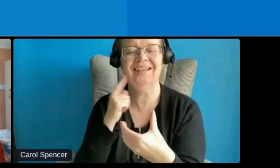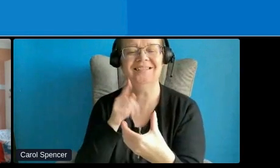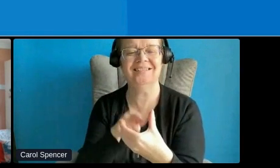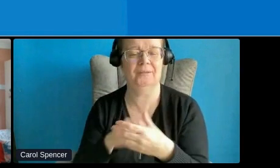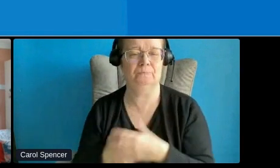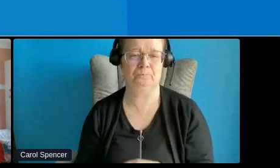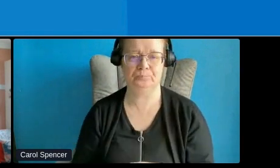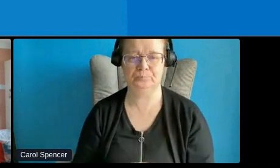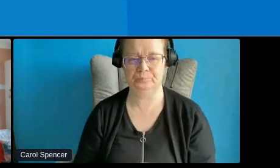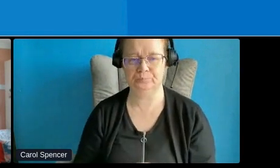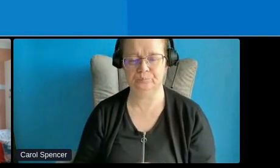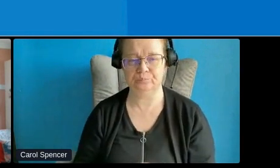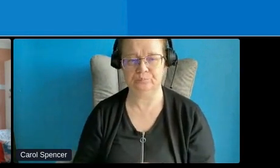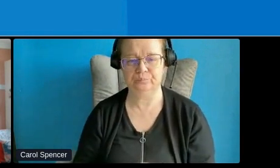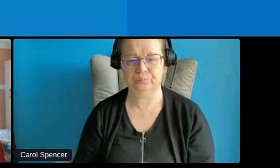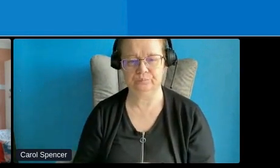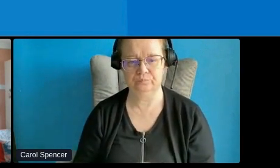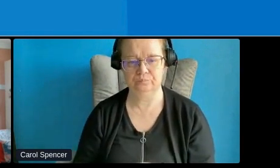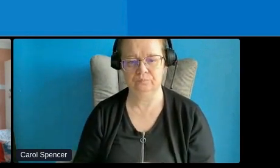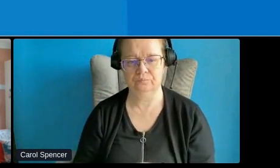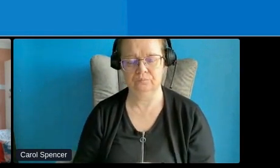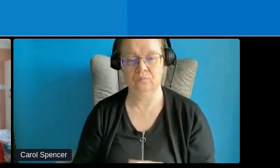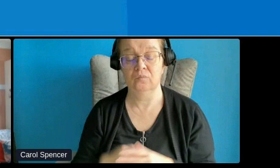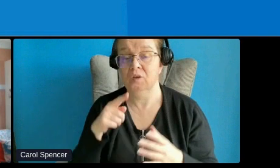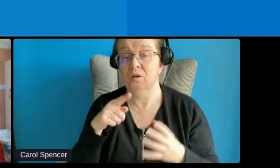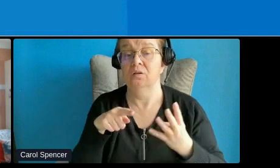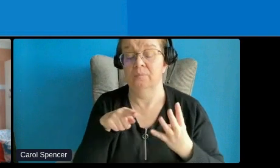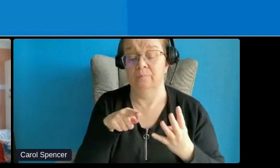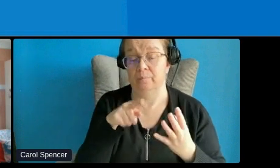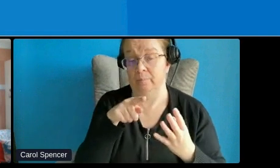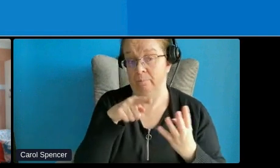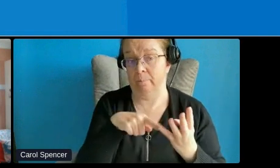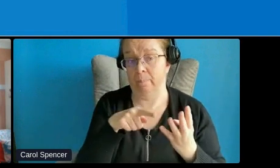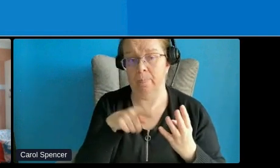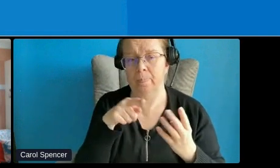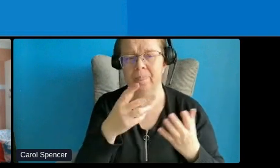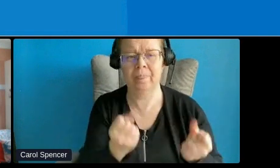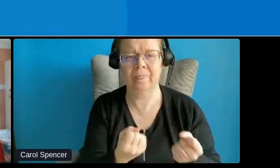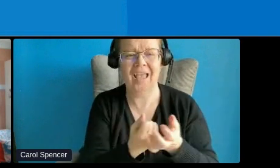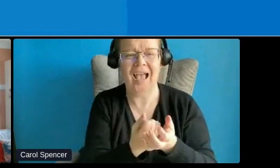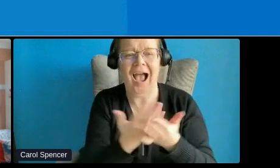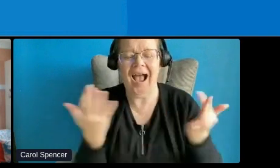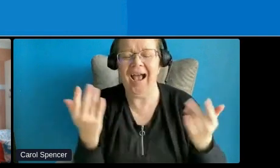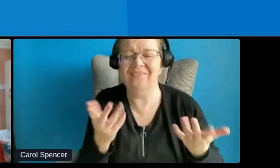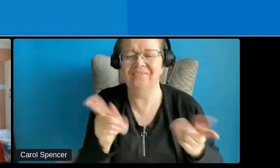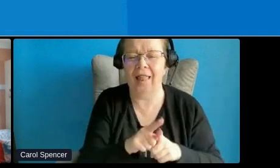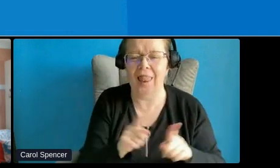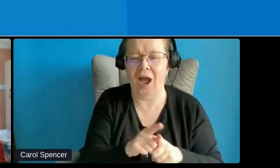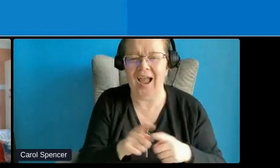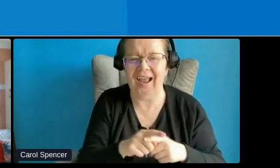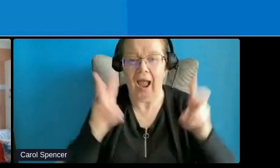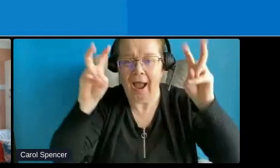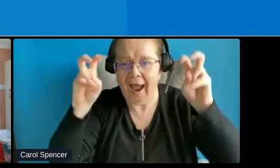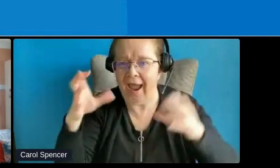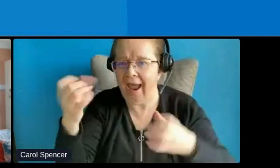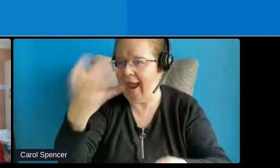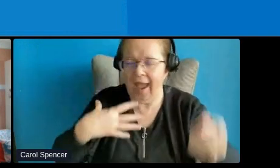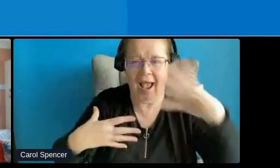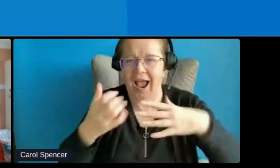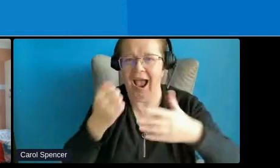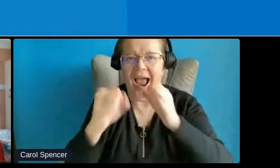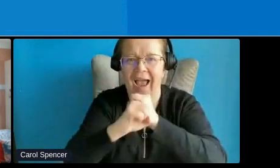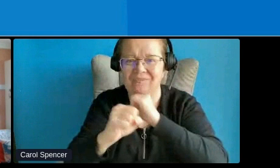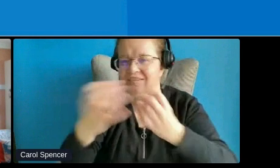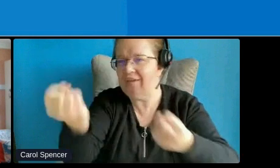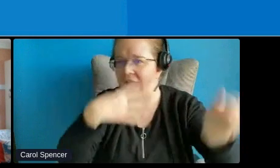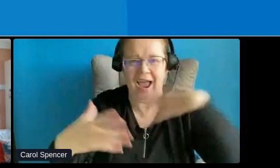Absolutely. And the other one here, we've got there's an abundance of catchy gimmicks and services constantly advertised, and the